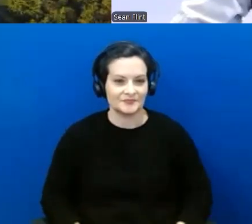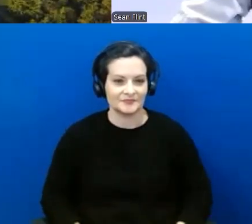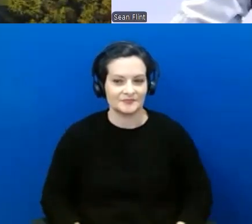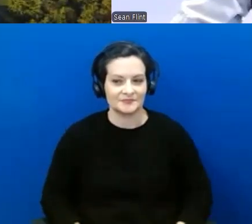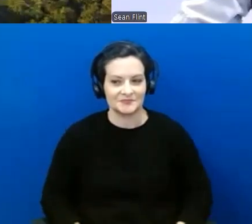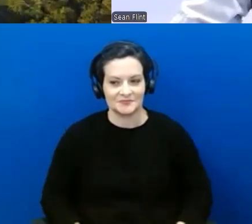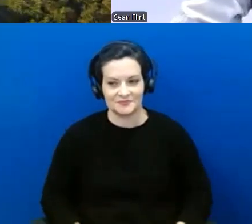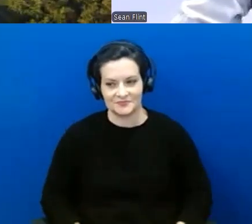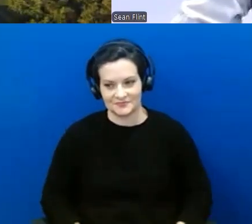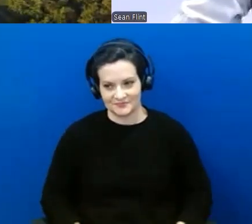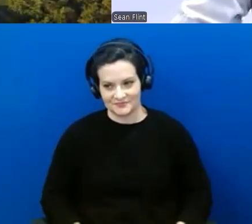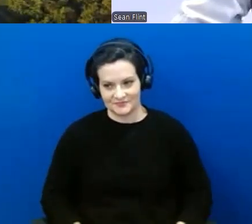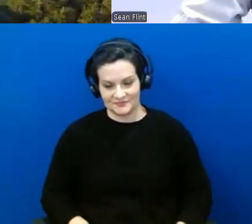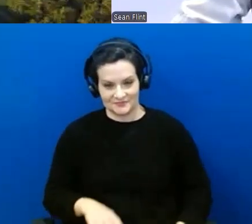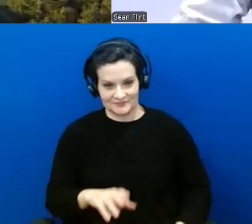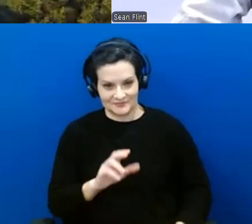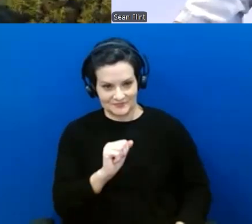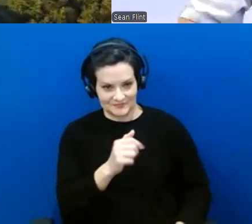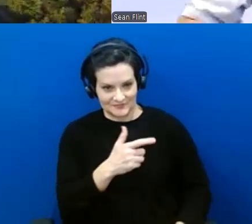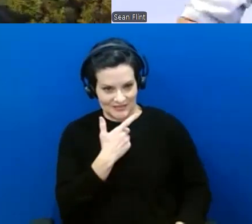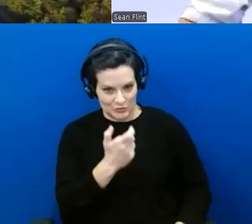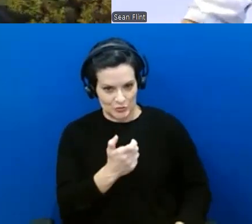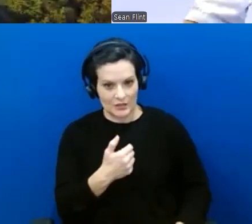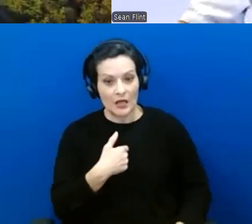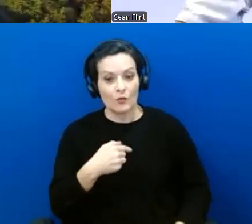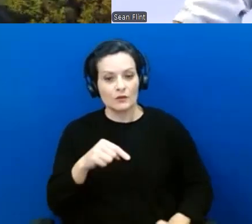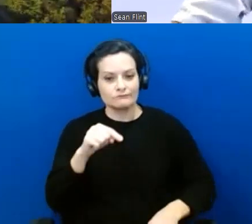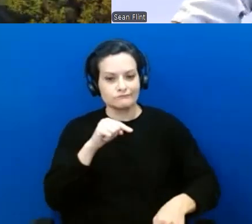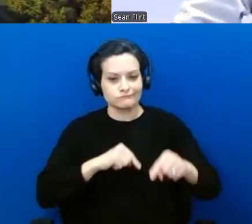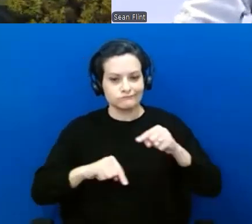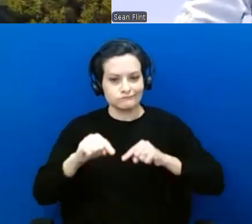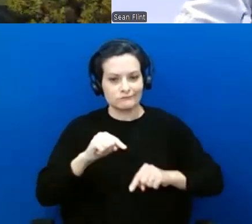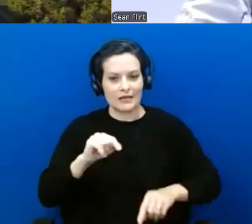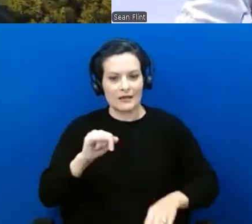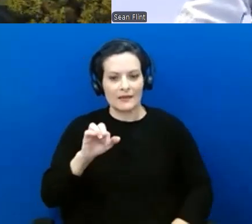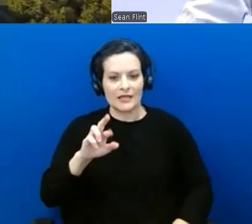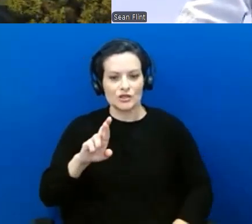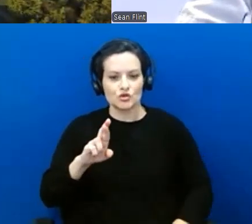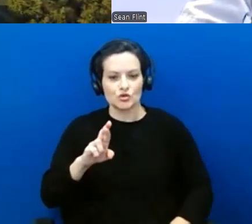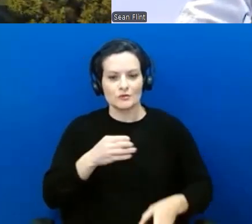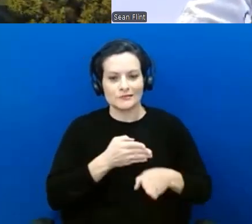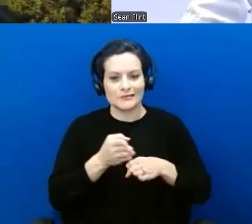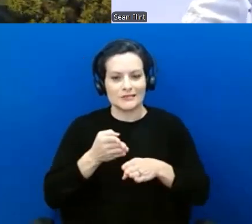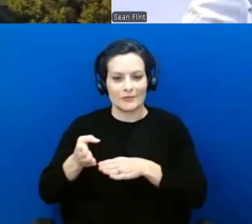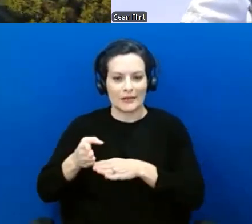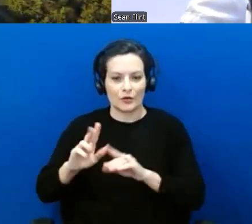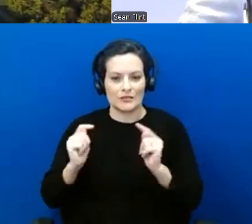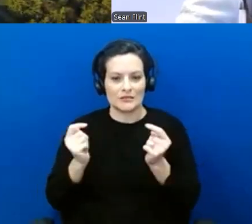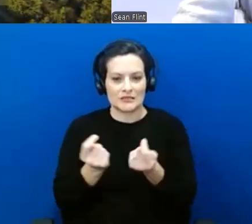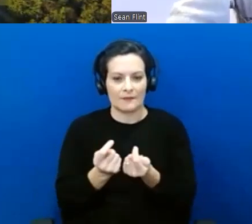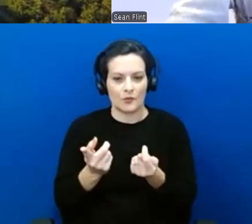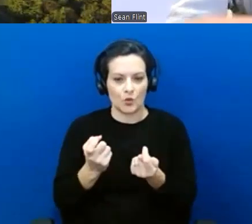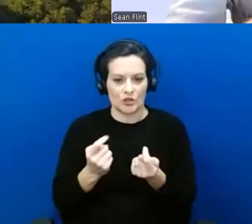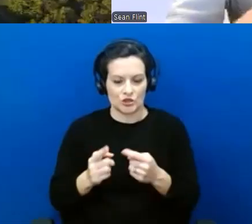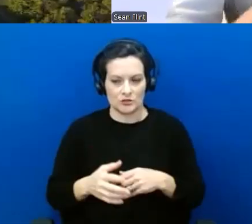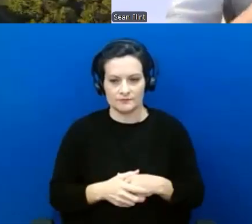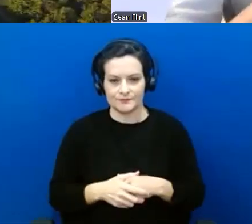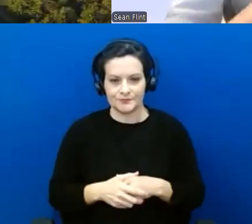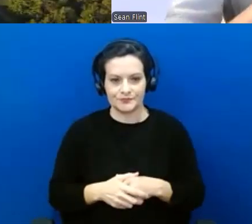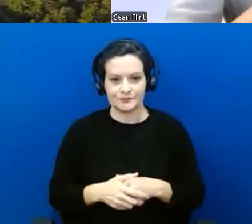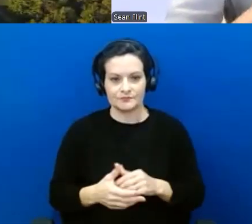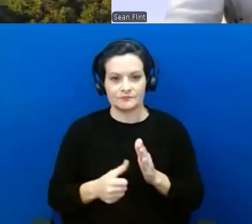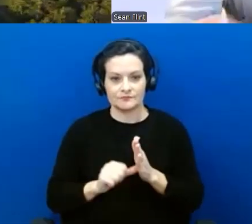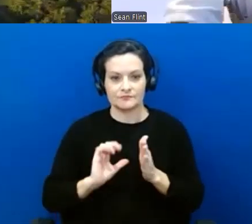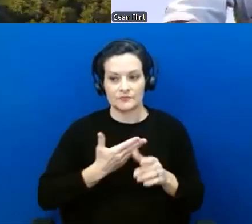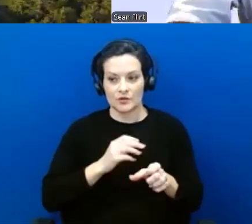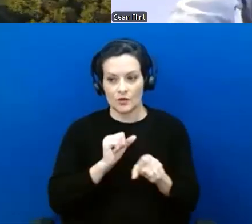Yeah, that is an interesting one. I want to actually jump back to the interdisciplinary team question. And just to point out that in our work, which